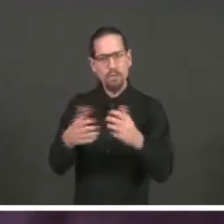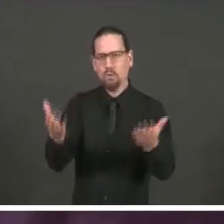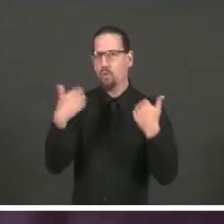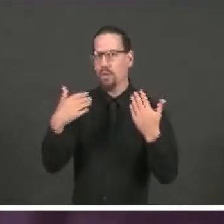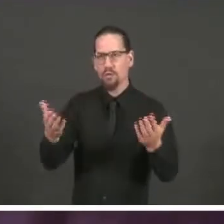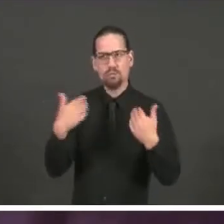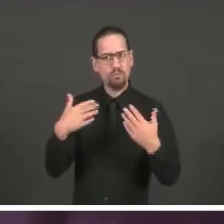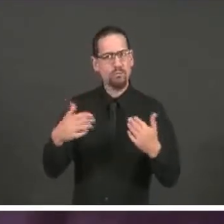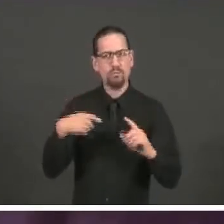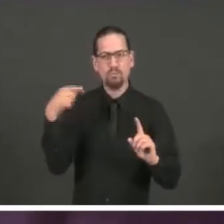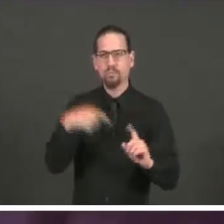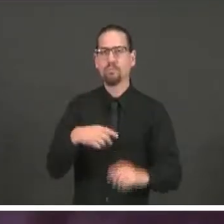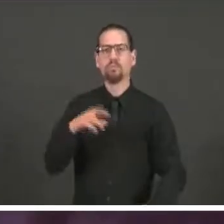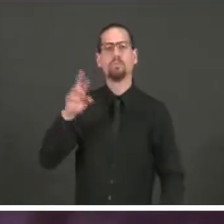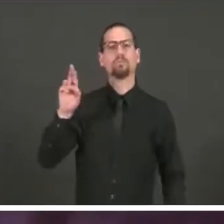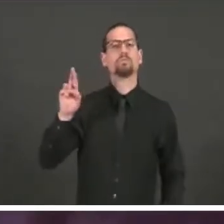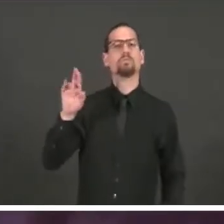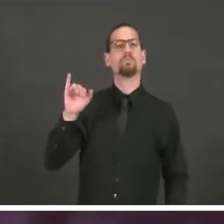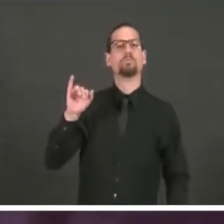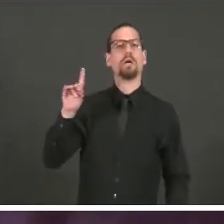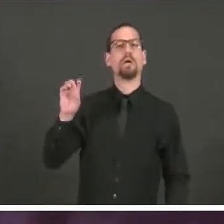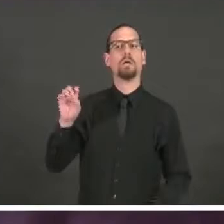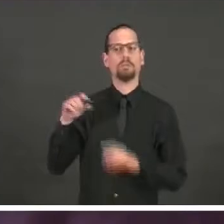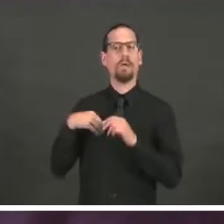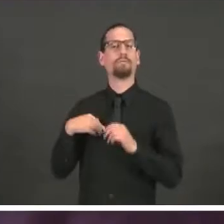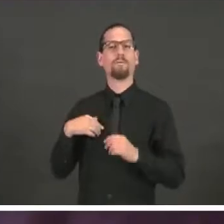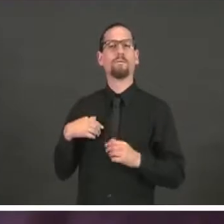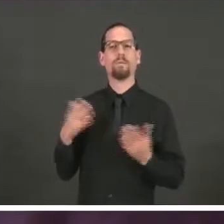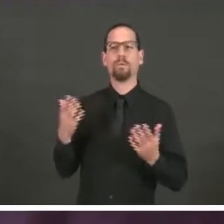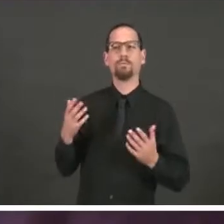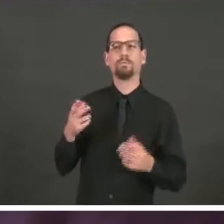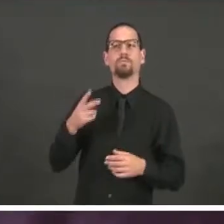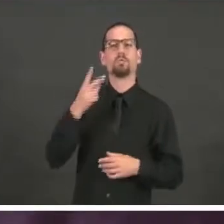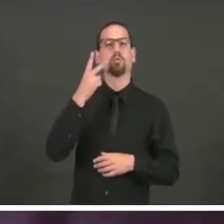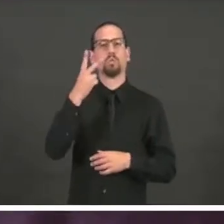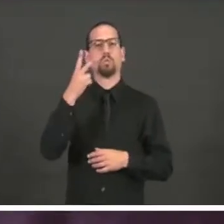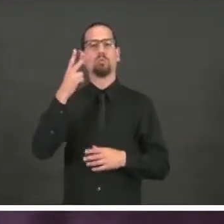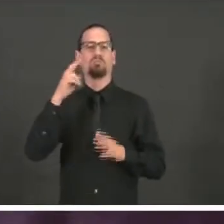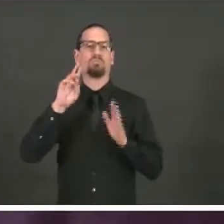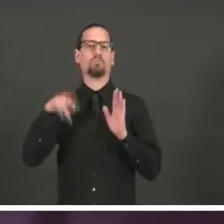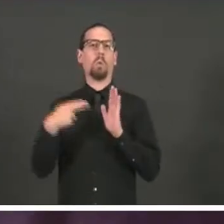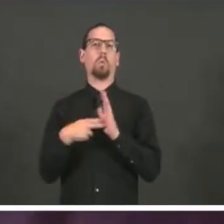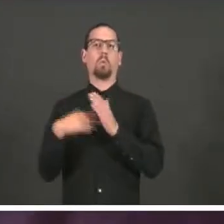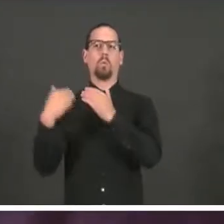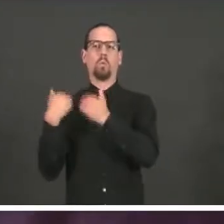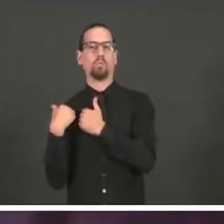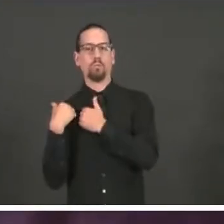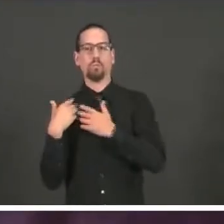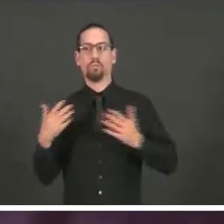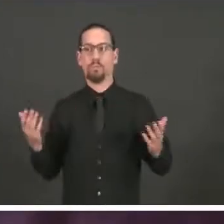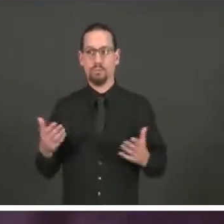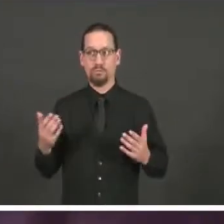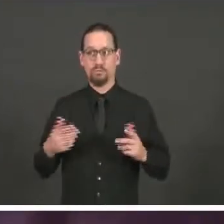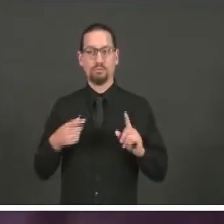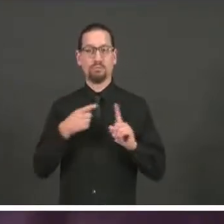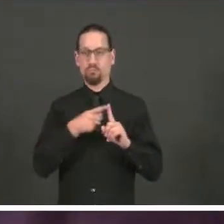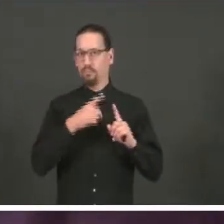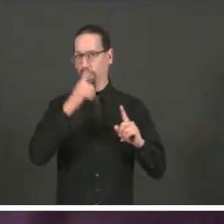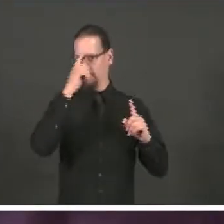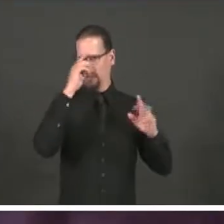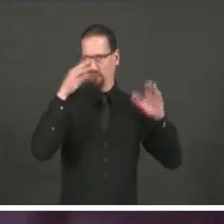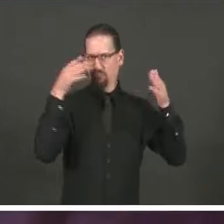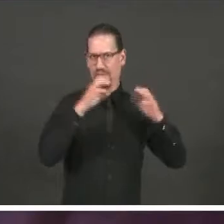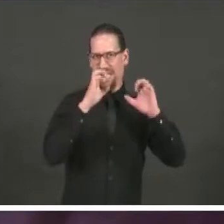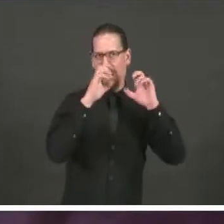One is instructional, but the other is also our appeals. So parents, please come to us. We will continue to help you. We will put